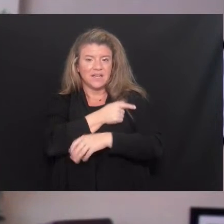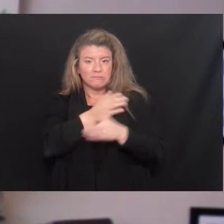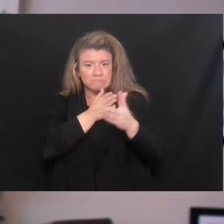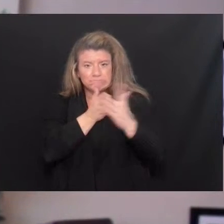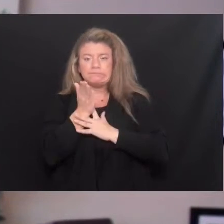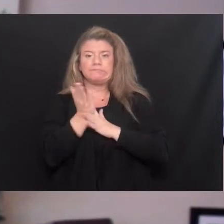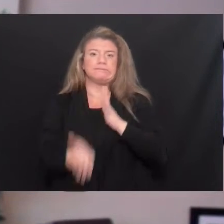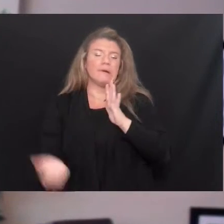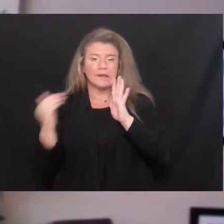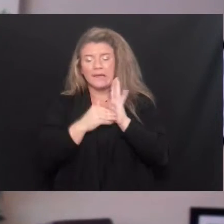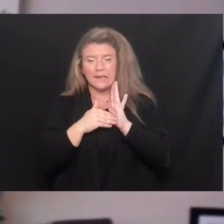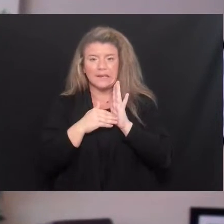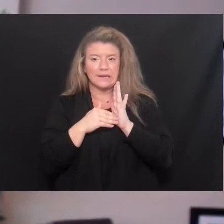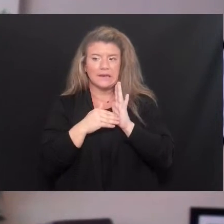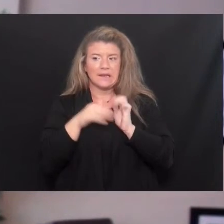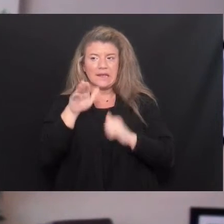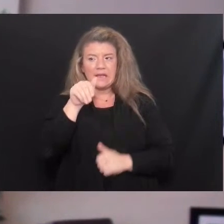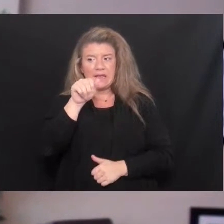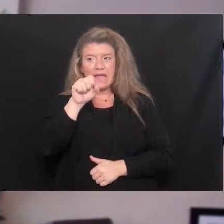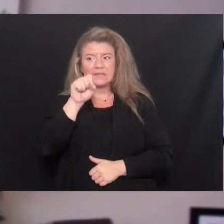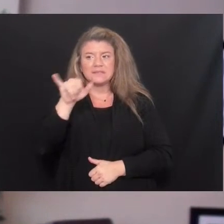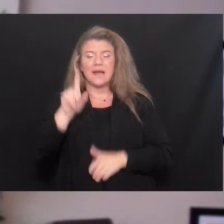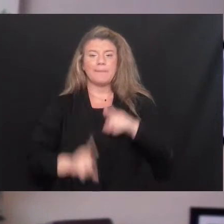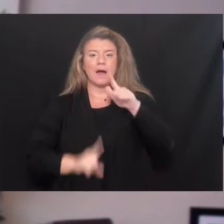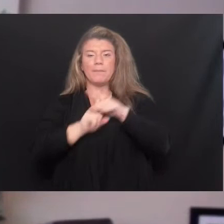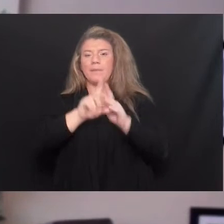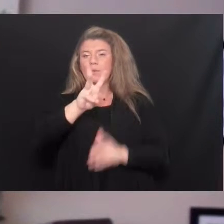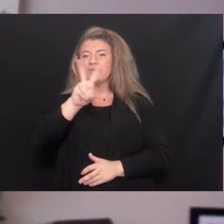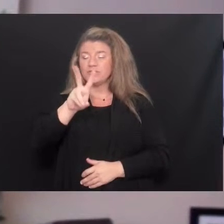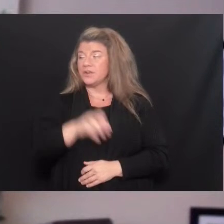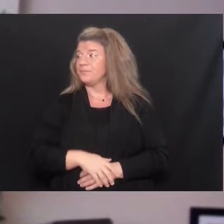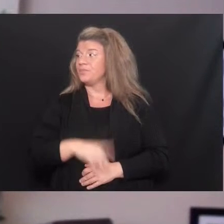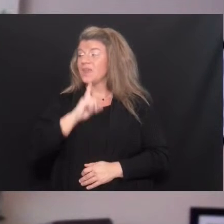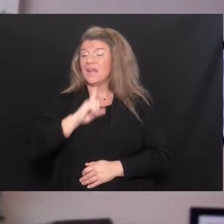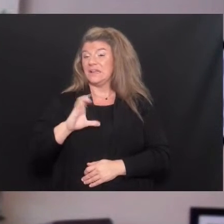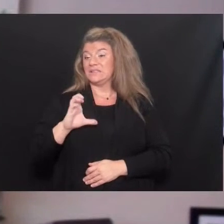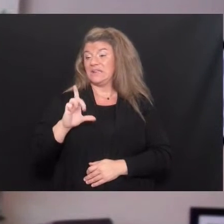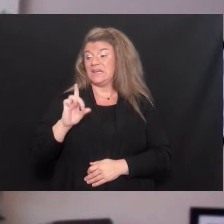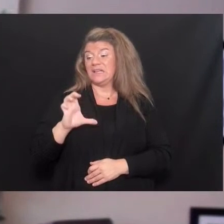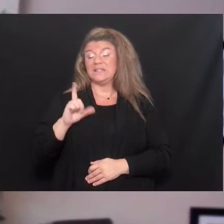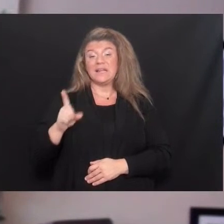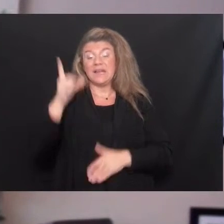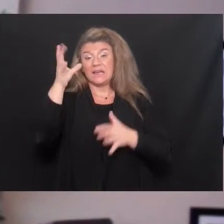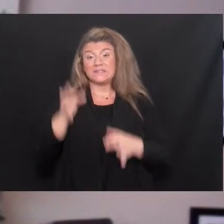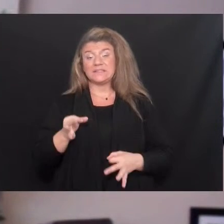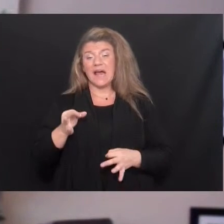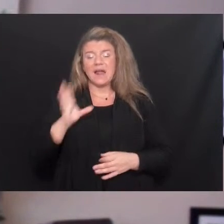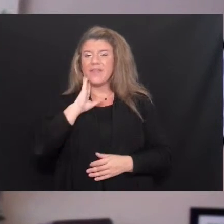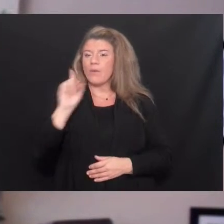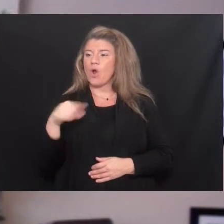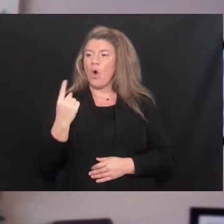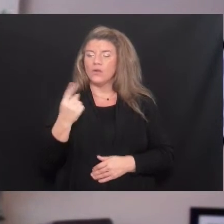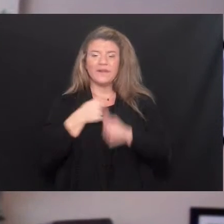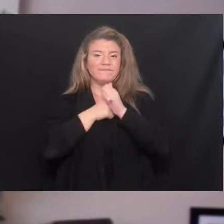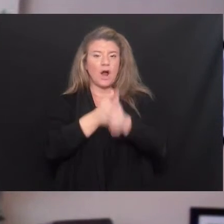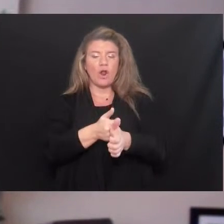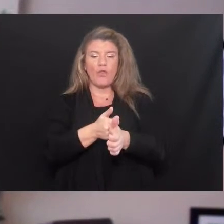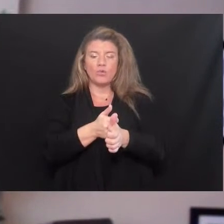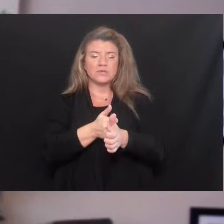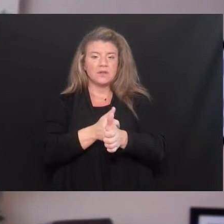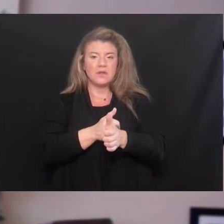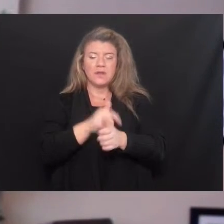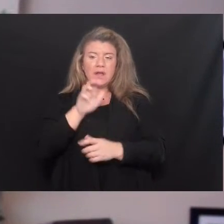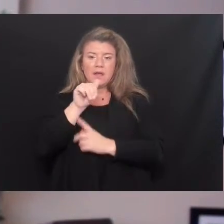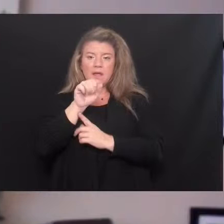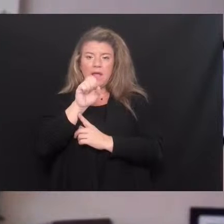that occur in West Virginia. The CDC had decided that they would only follow those breakthrough cases